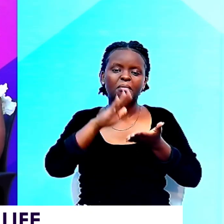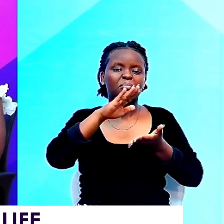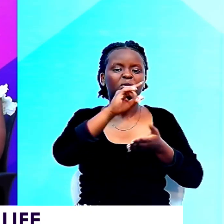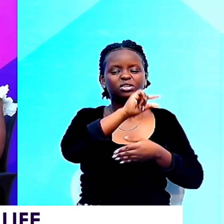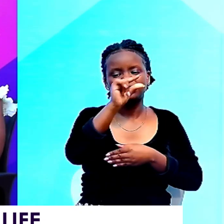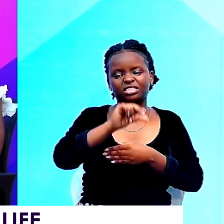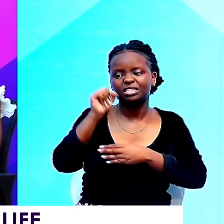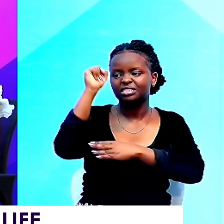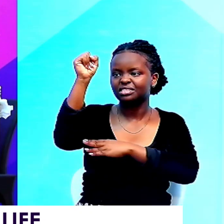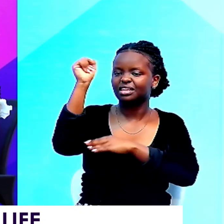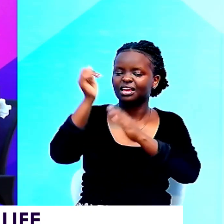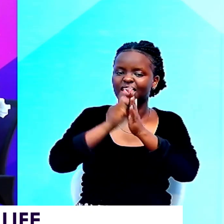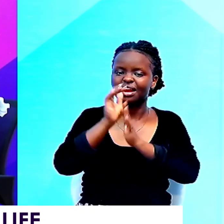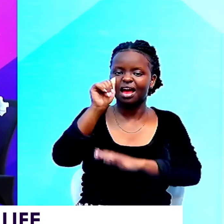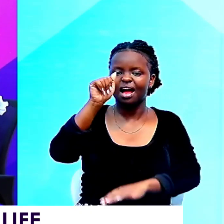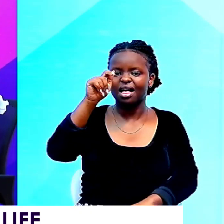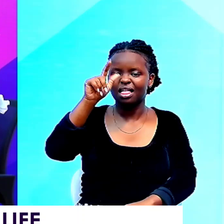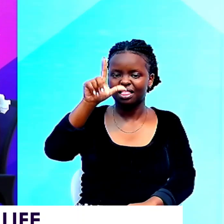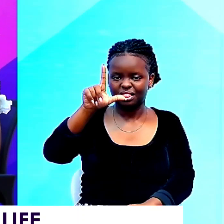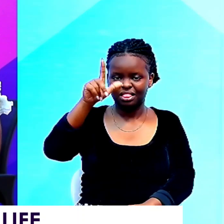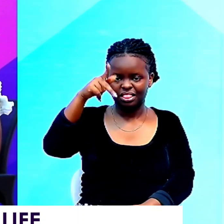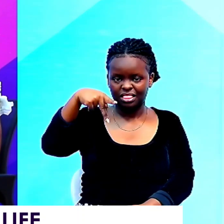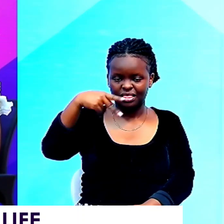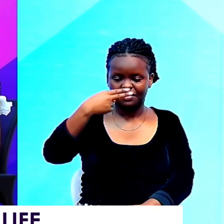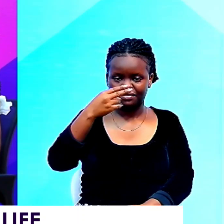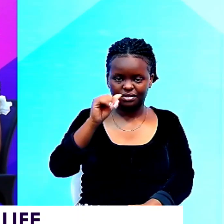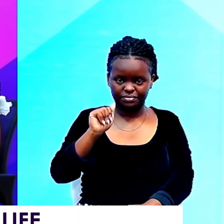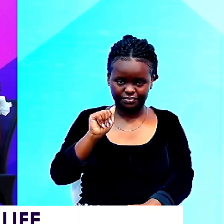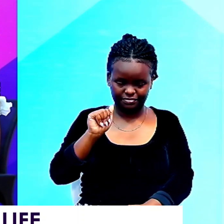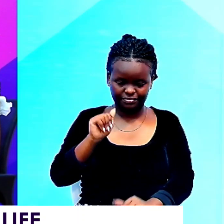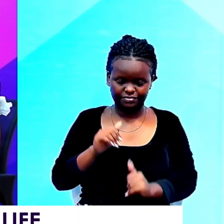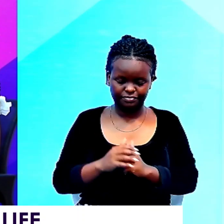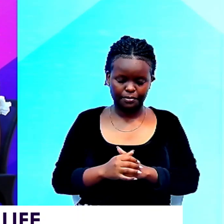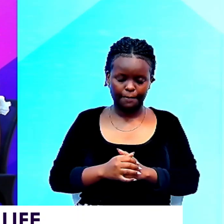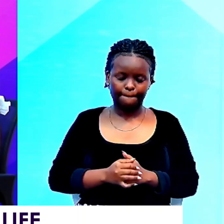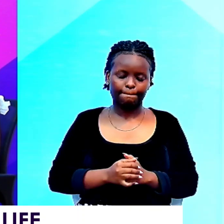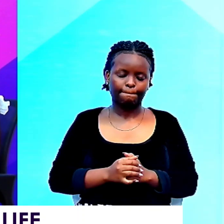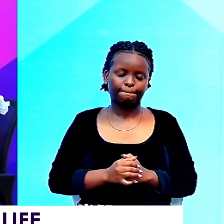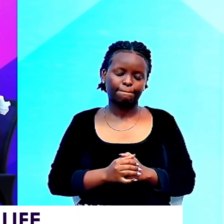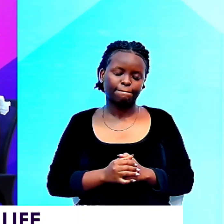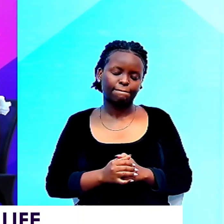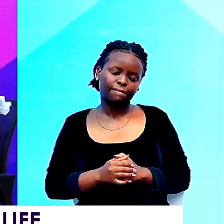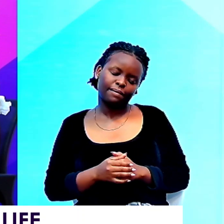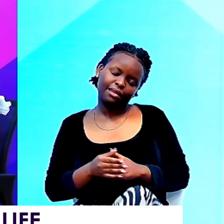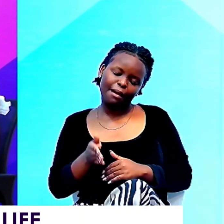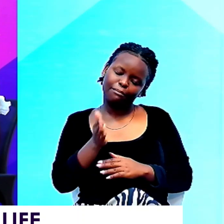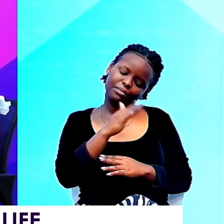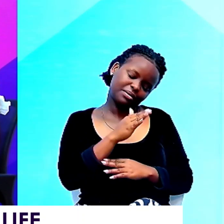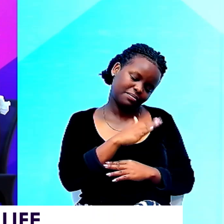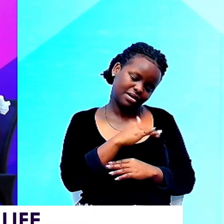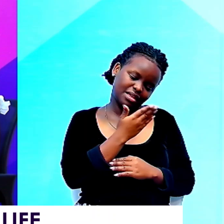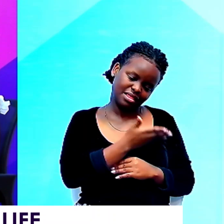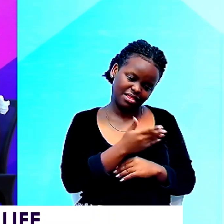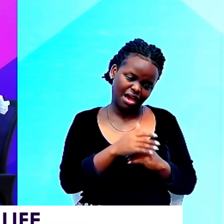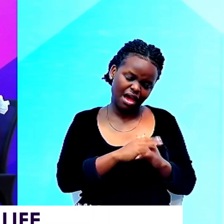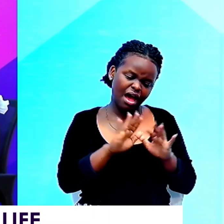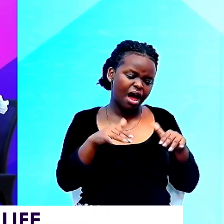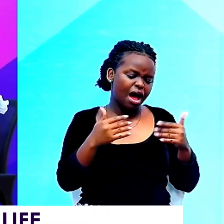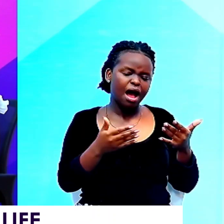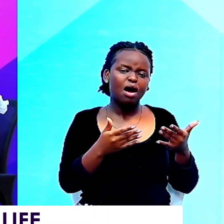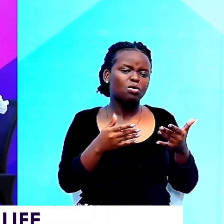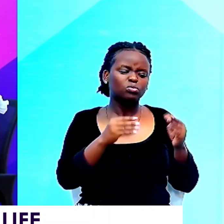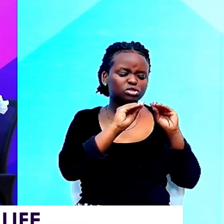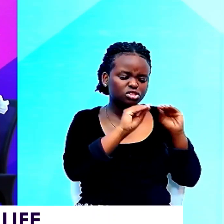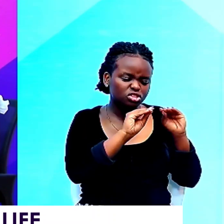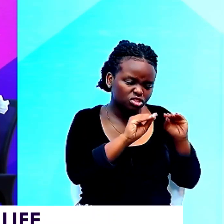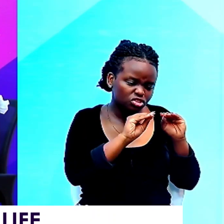And alpha thing, yes. Okay. Now, take me back there. How then do you do that civic